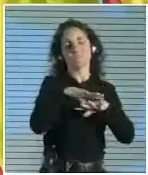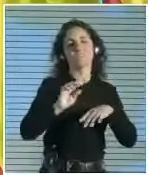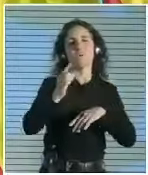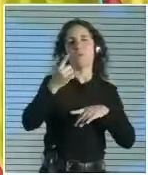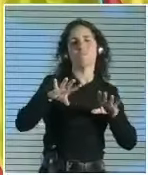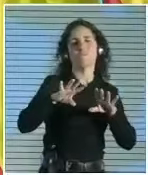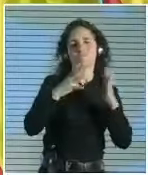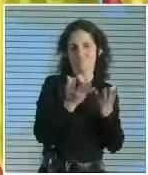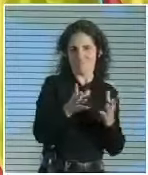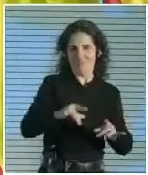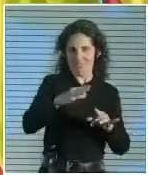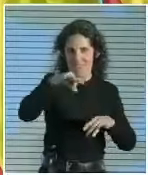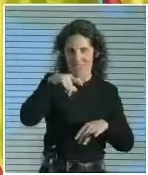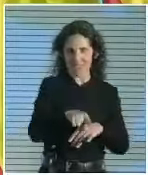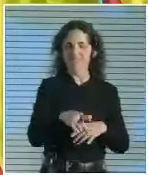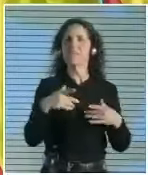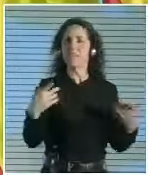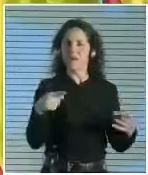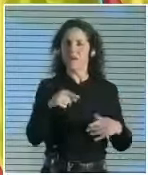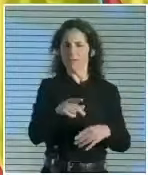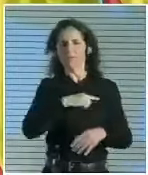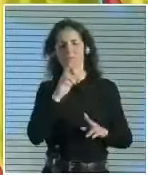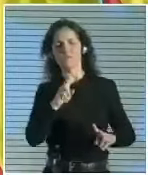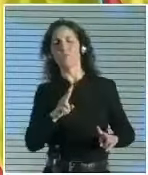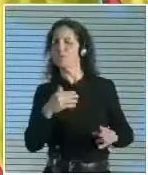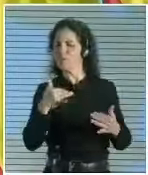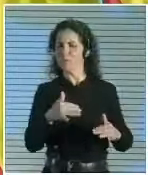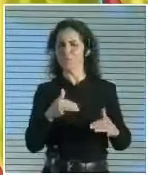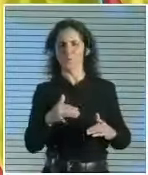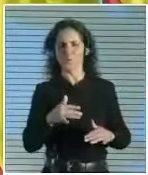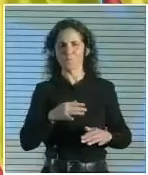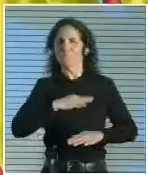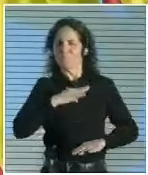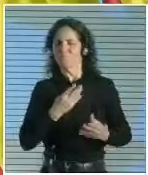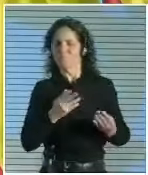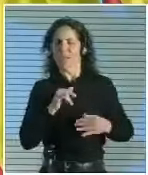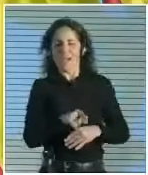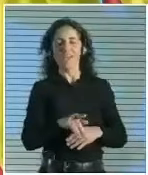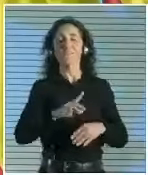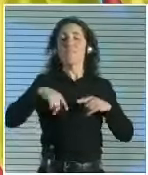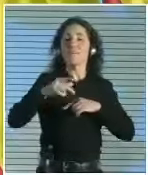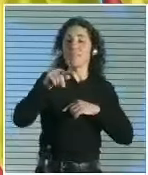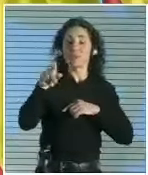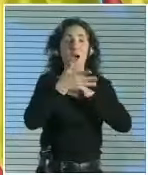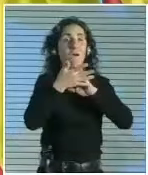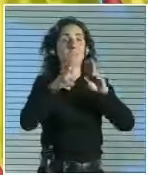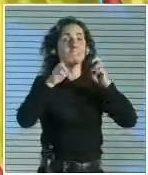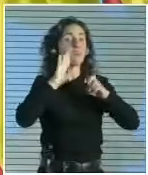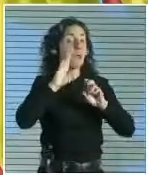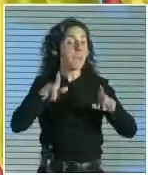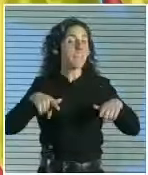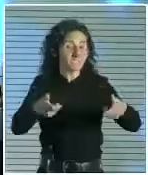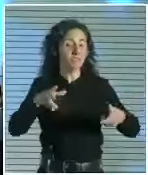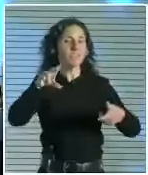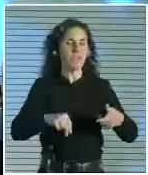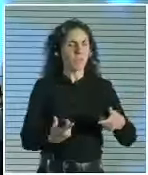of potential there. You mentioned waste being one of the aspects that you are looking at as part of the criteria, and that